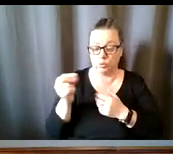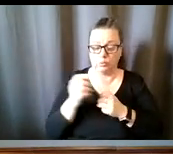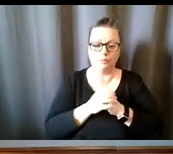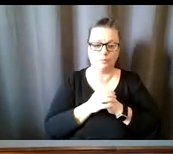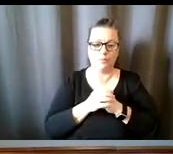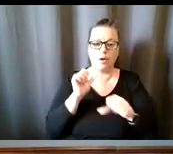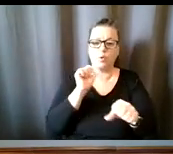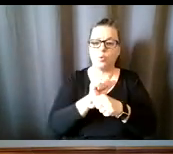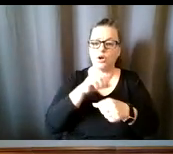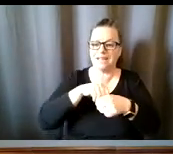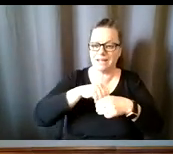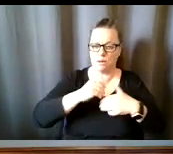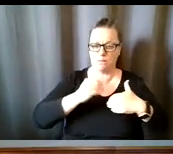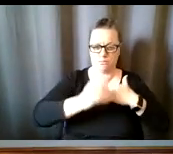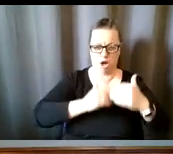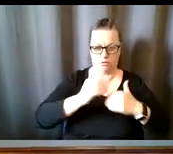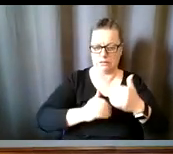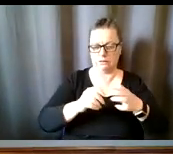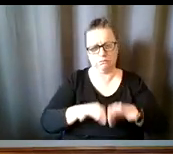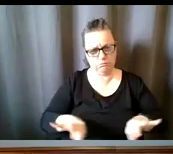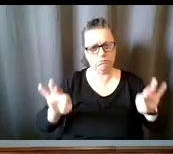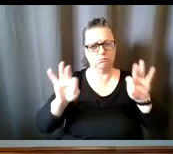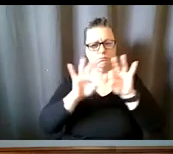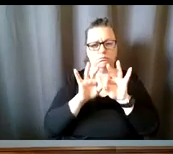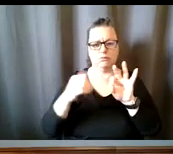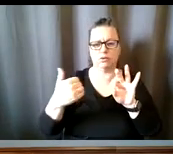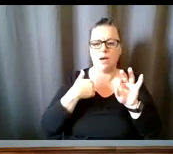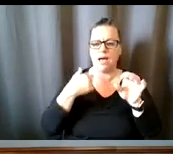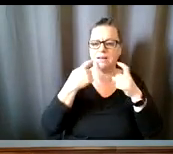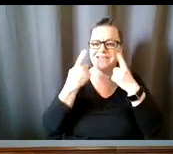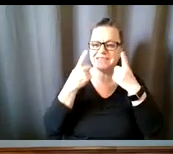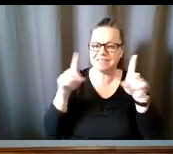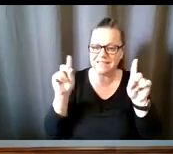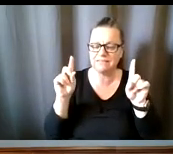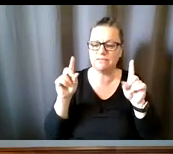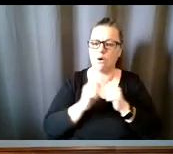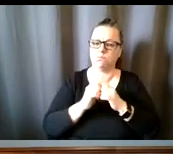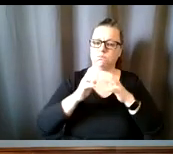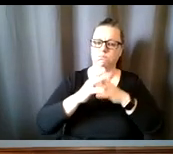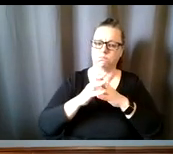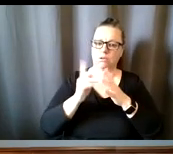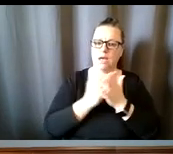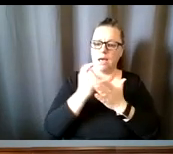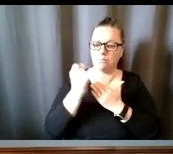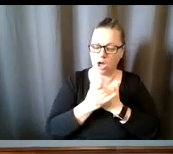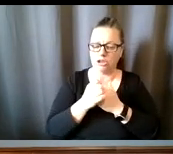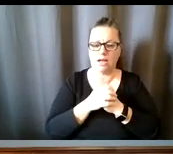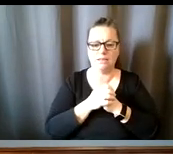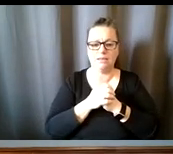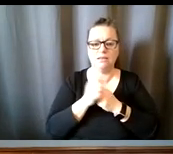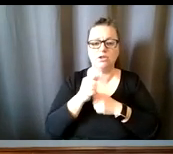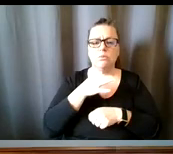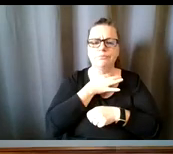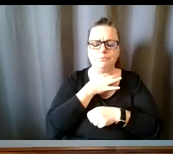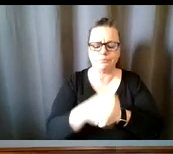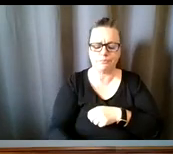key, thing that we need to have in order to have successful implementations and projects. So out of curiosity,